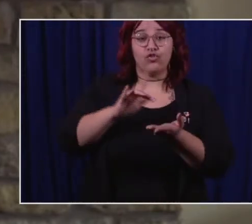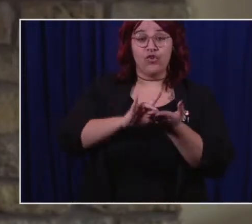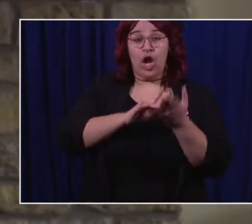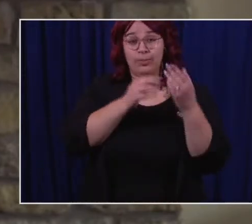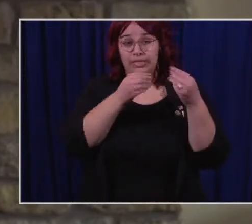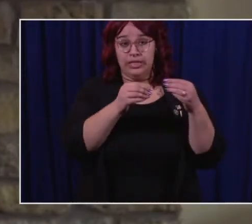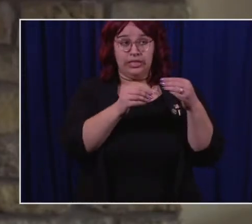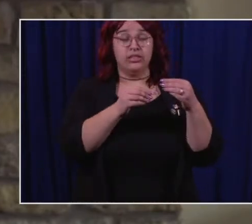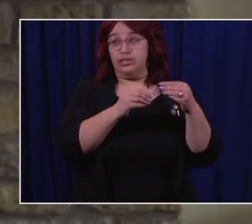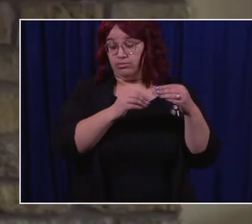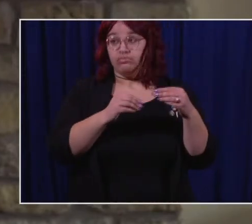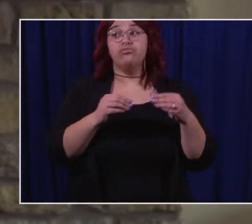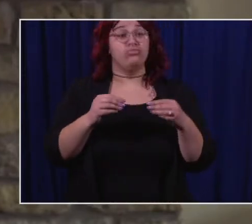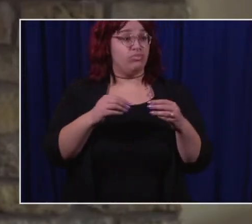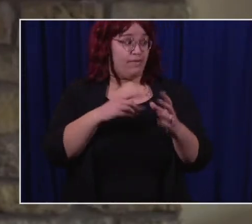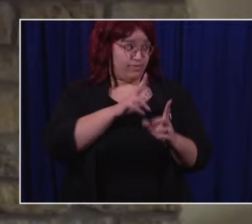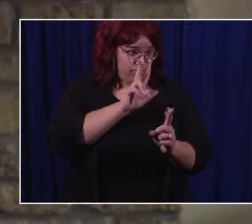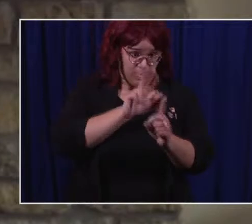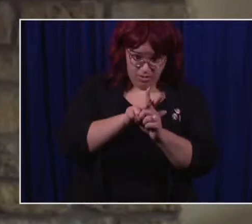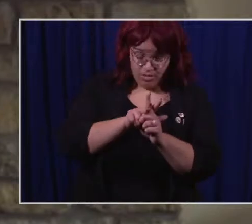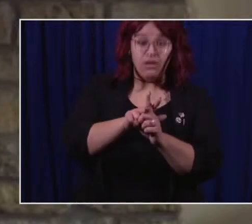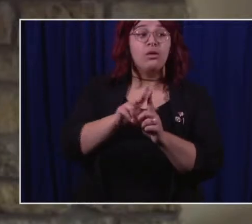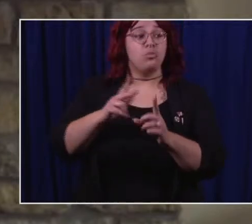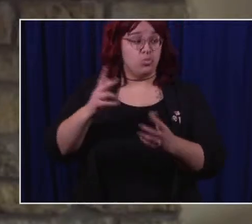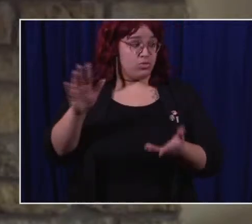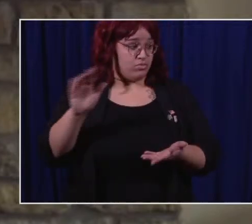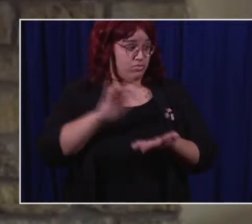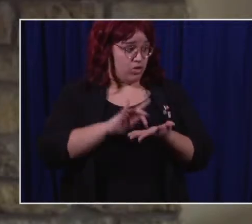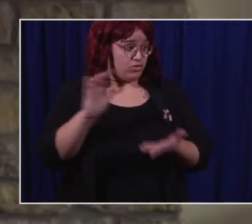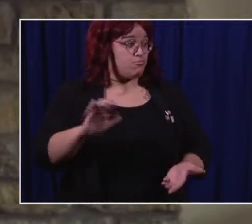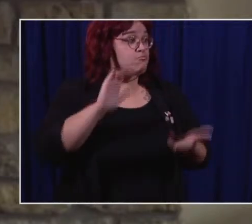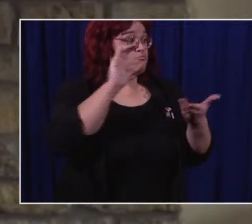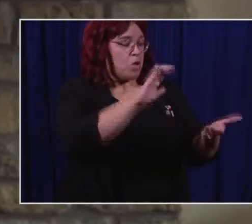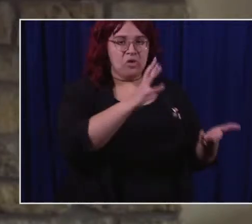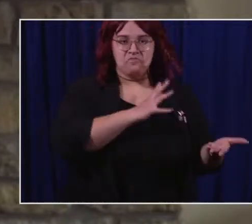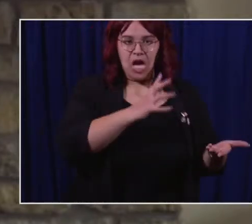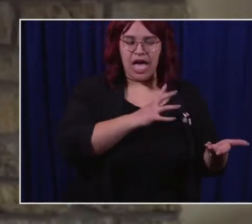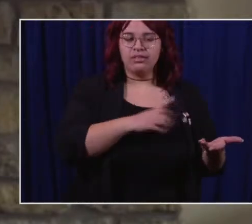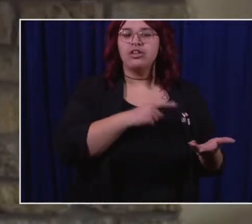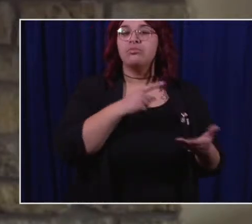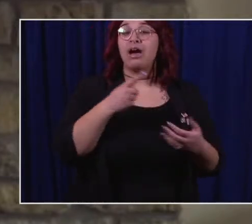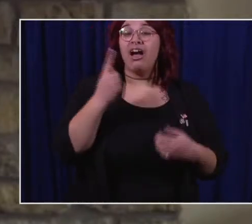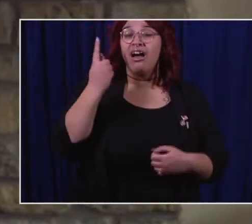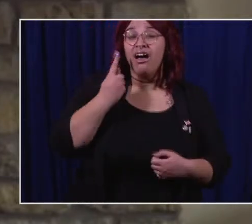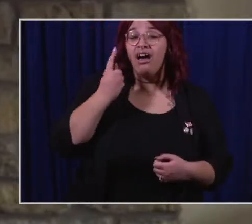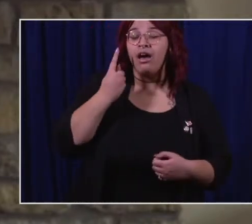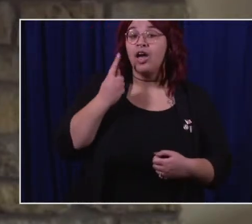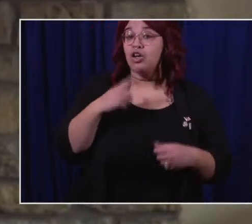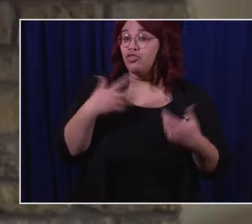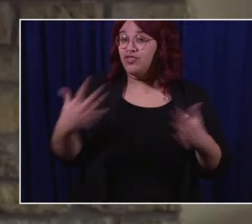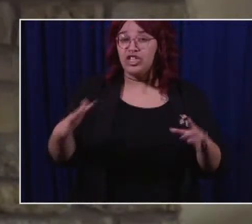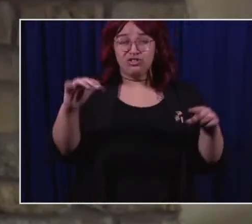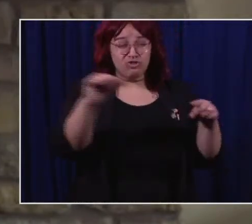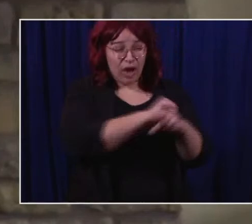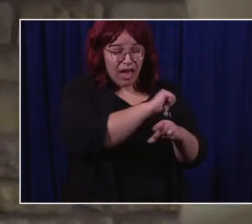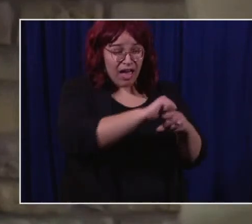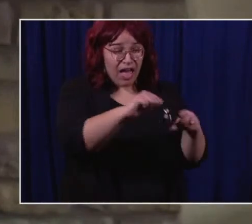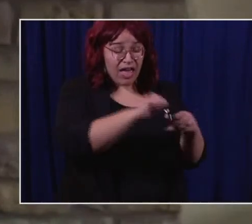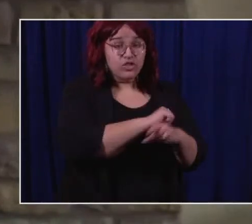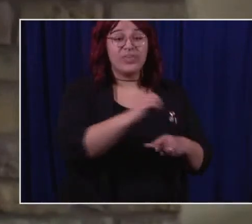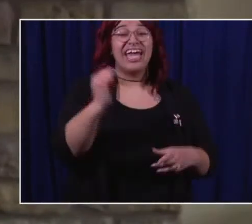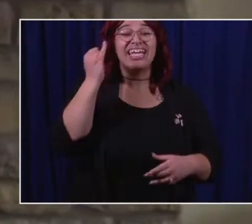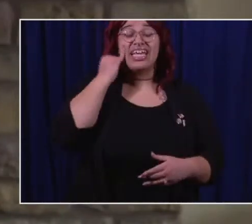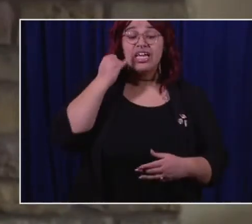the knowledge to overcome any negative reactions? Are they trained on what to do if an anaphylactic situation occurs? Yeah, I'm going